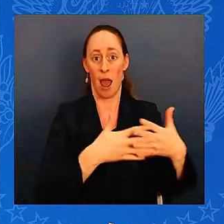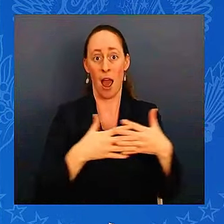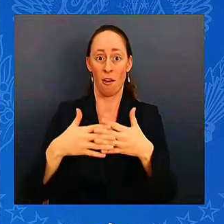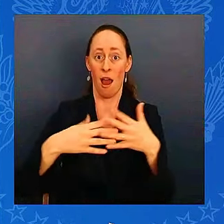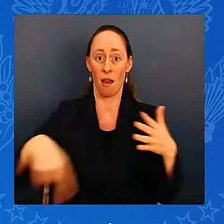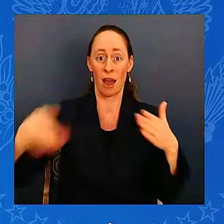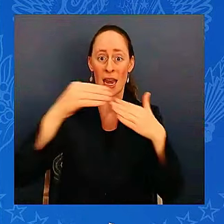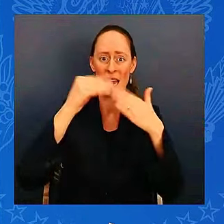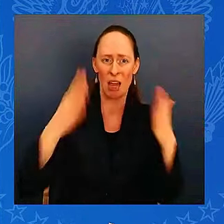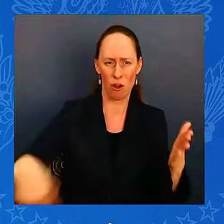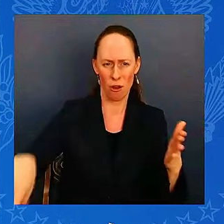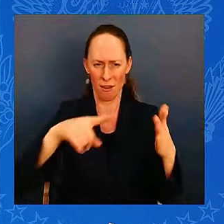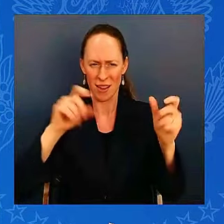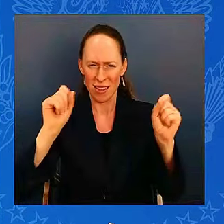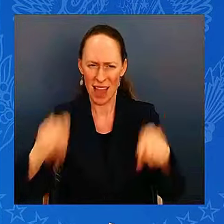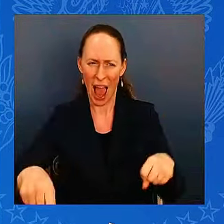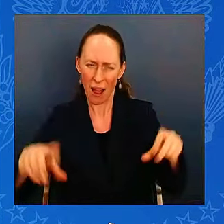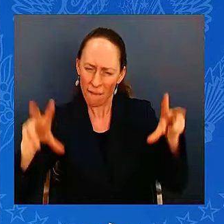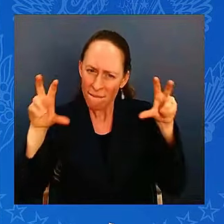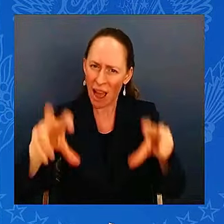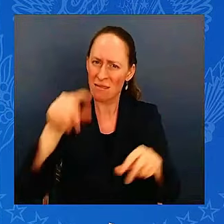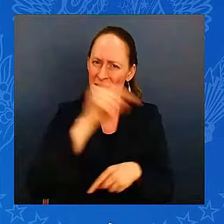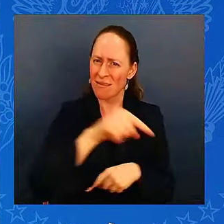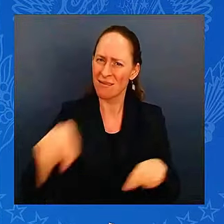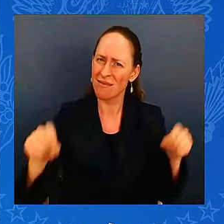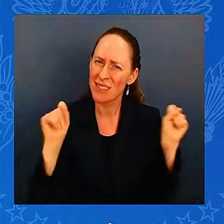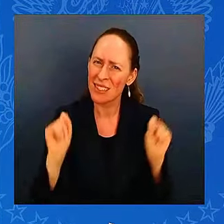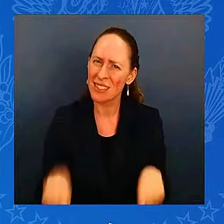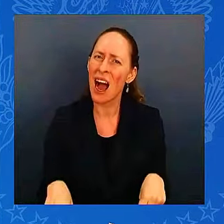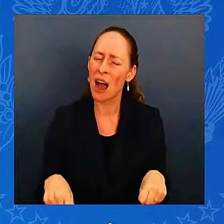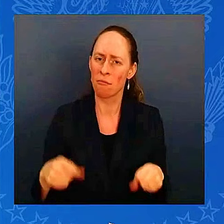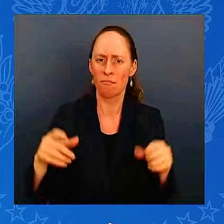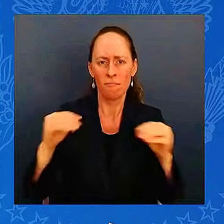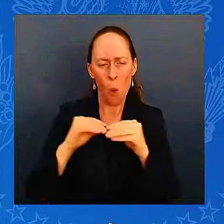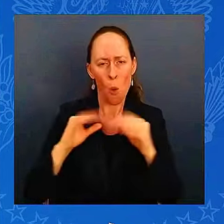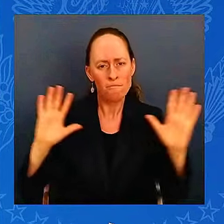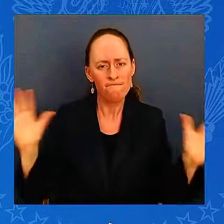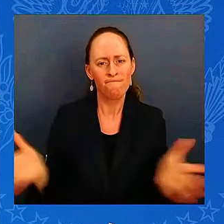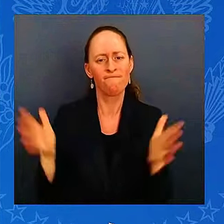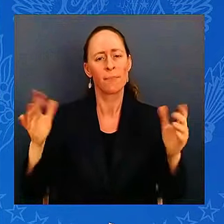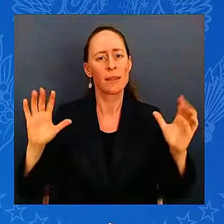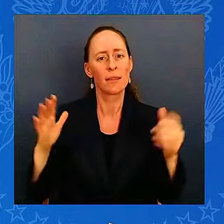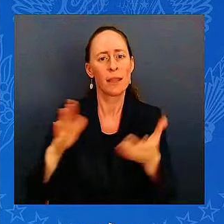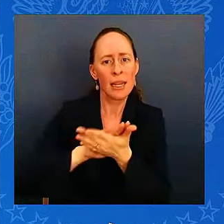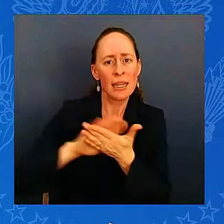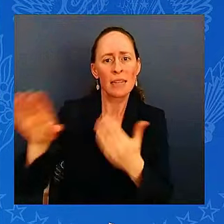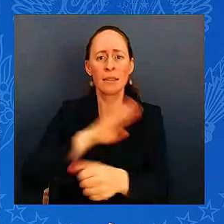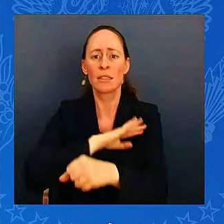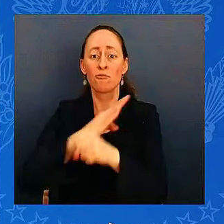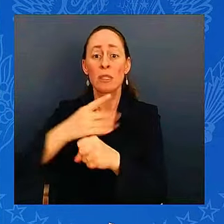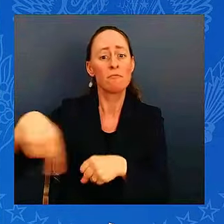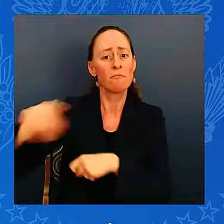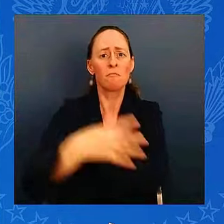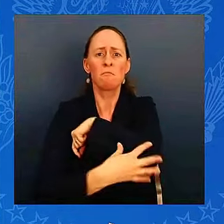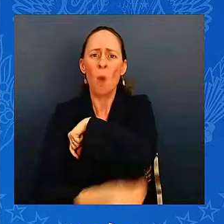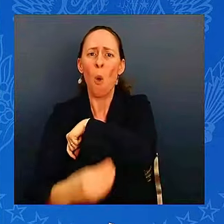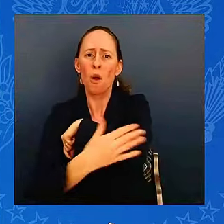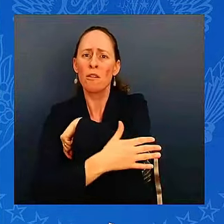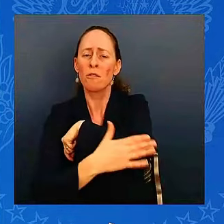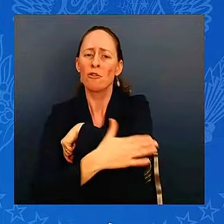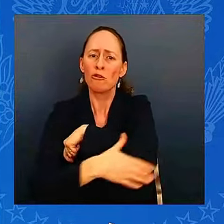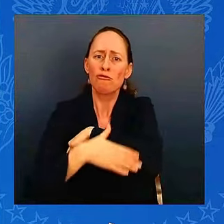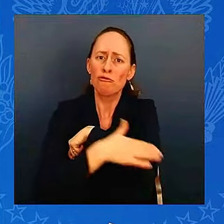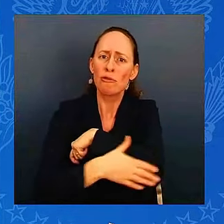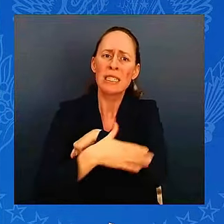energy development and to low to middle income nations, and so much more. I thank the business leaders who are here today